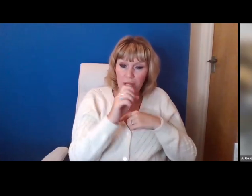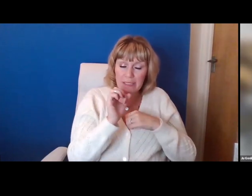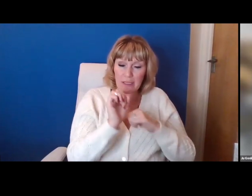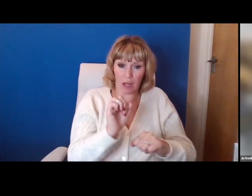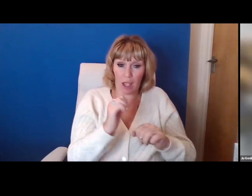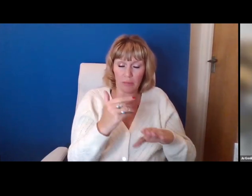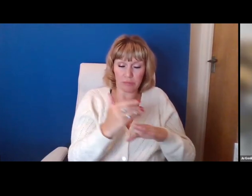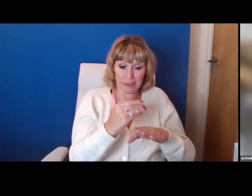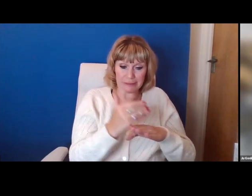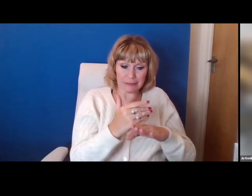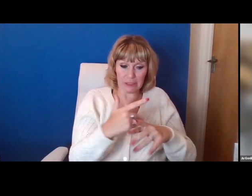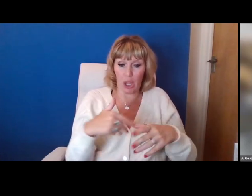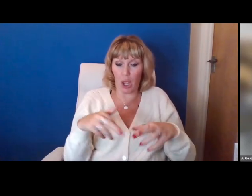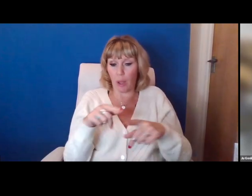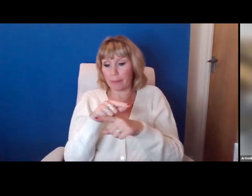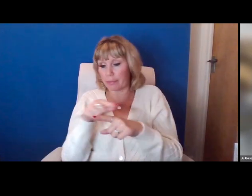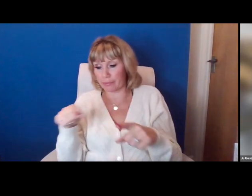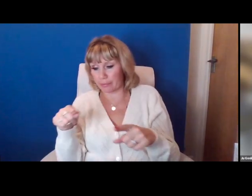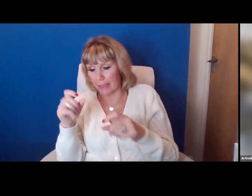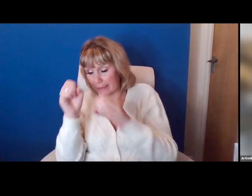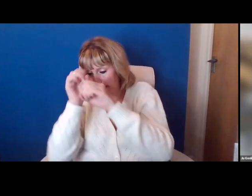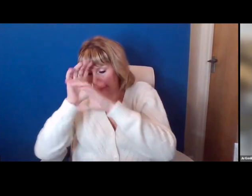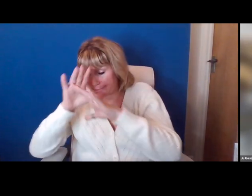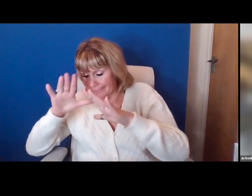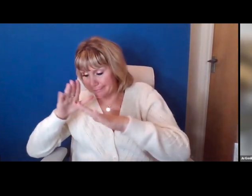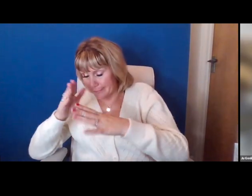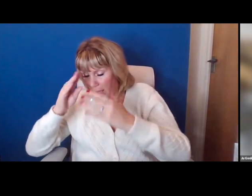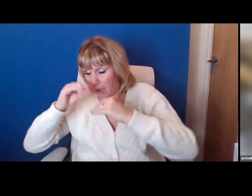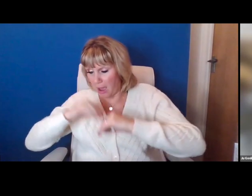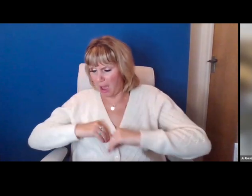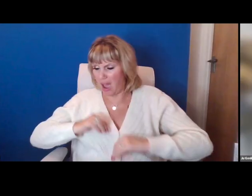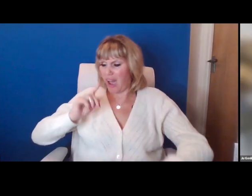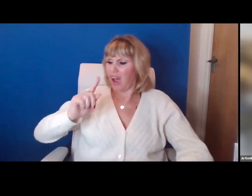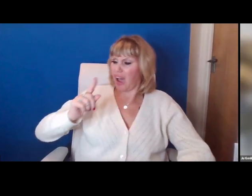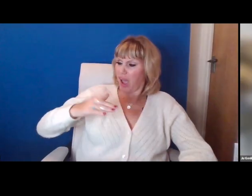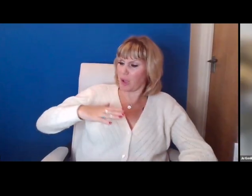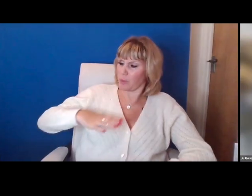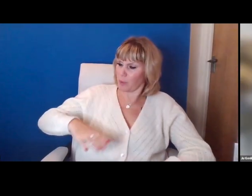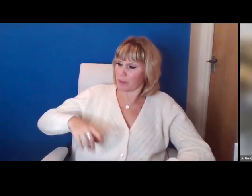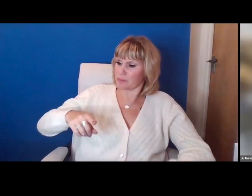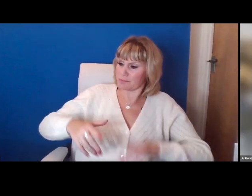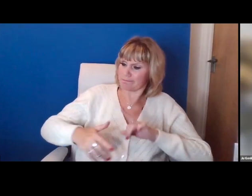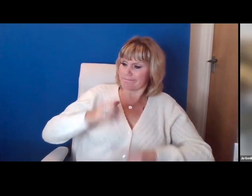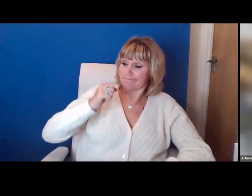think about perhaps you doing something different to what you've already done.